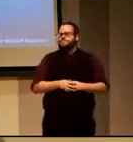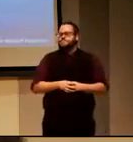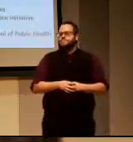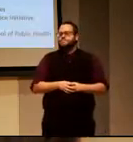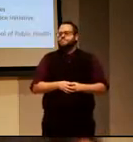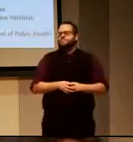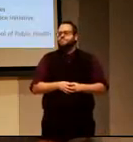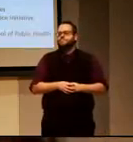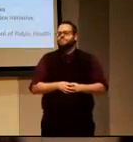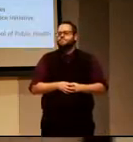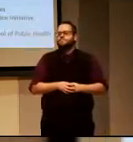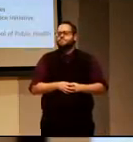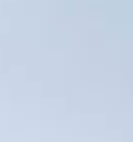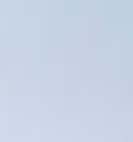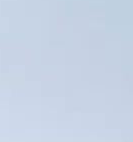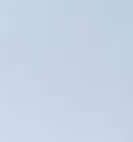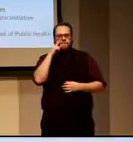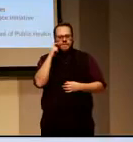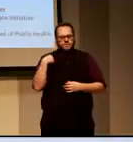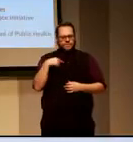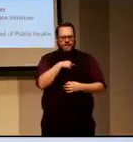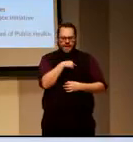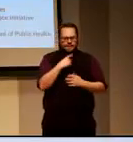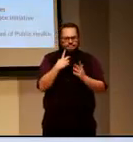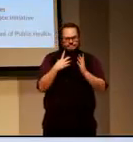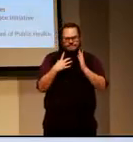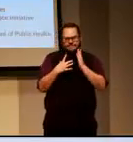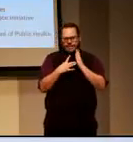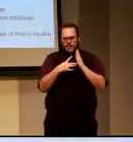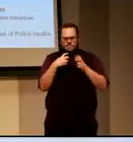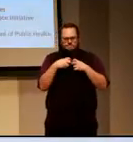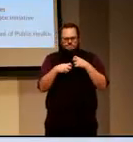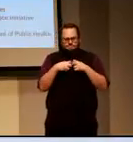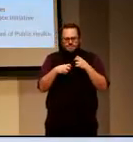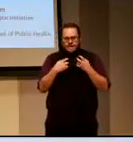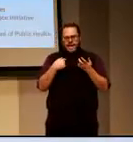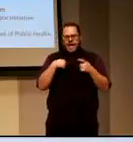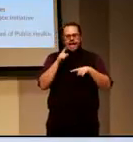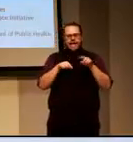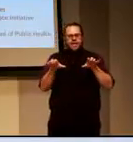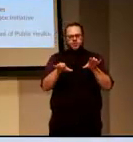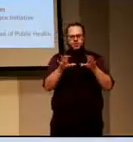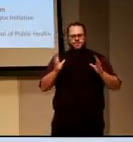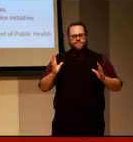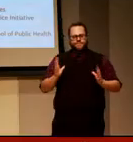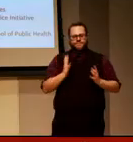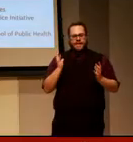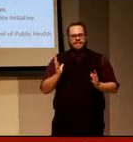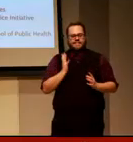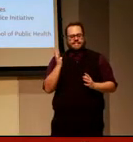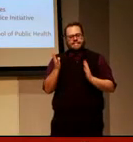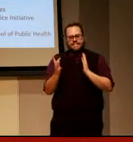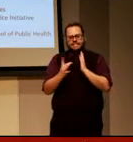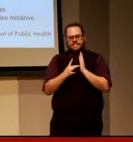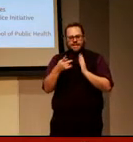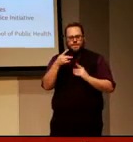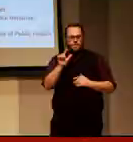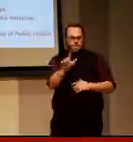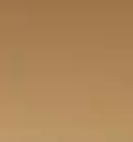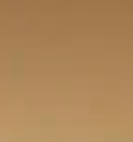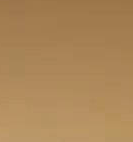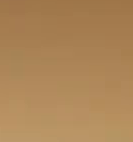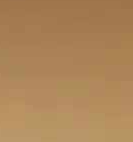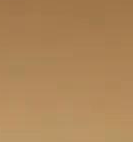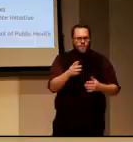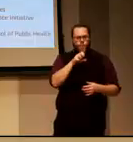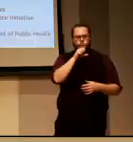because we had a little technical glitch, I will not be able to do the fancy tech poll, but so I'm going to